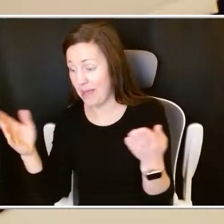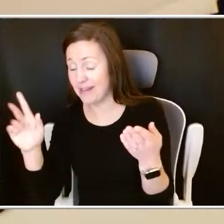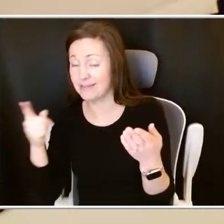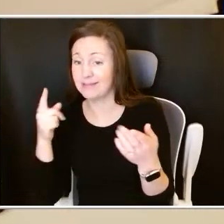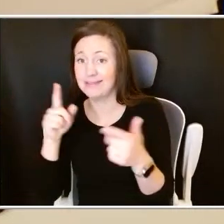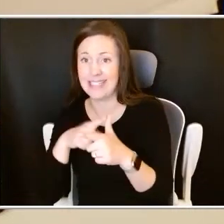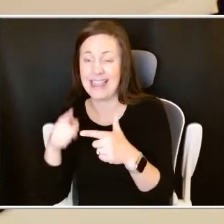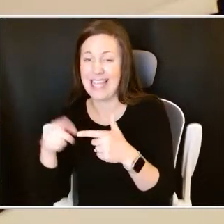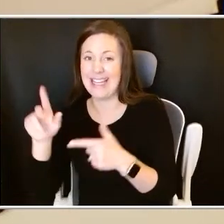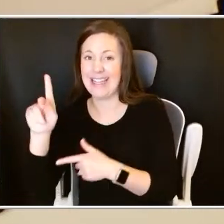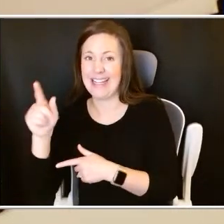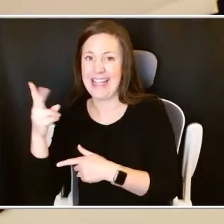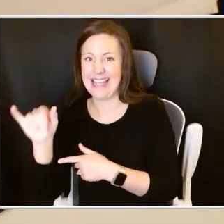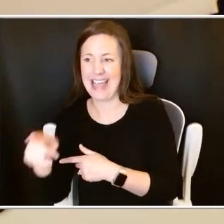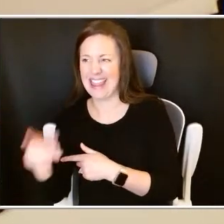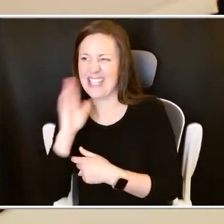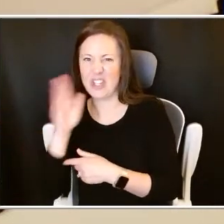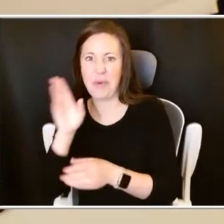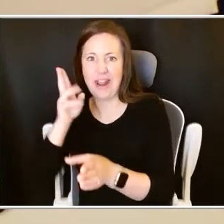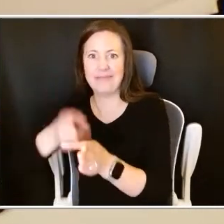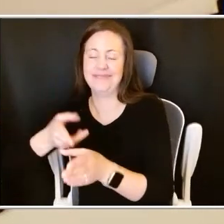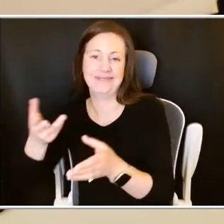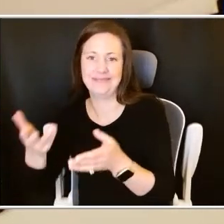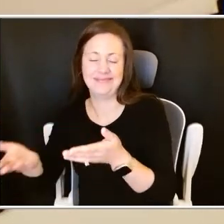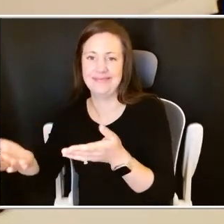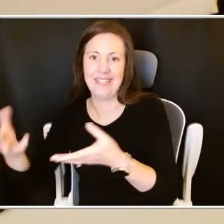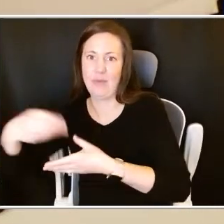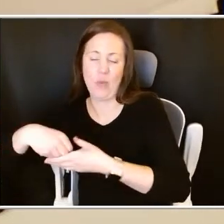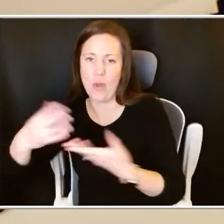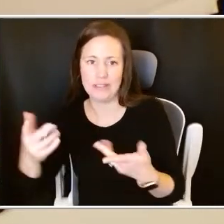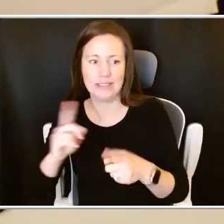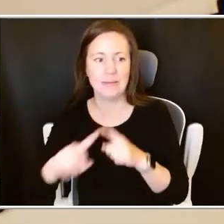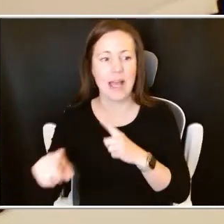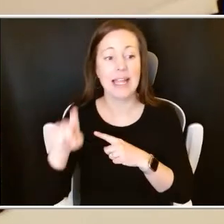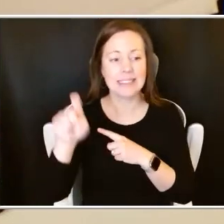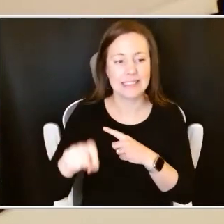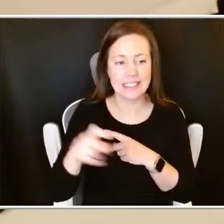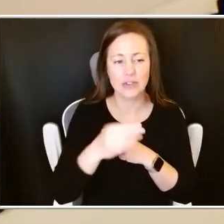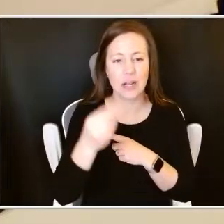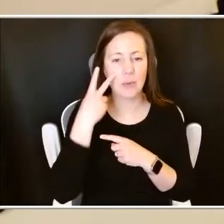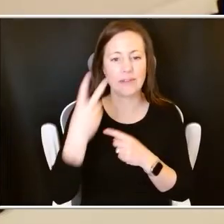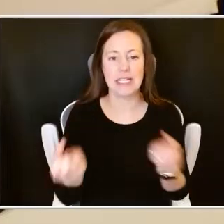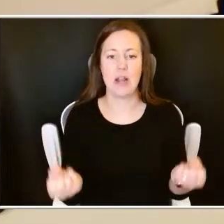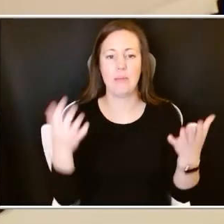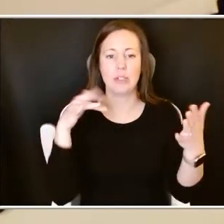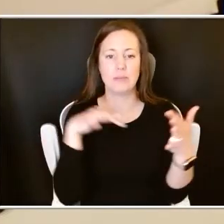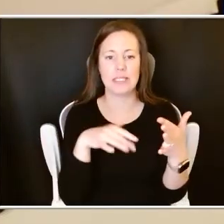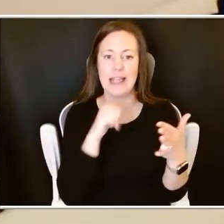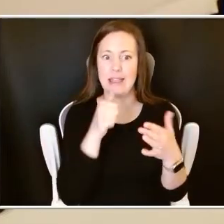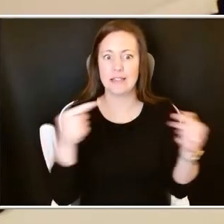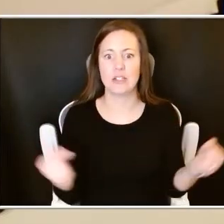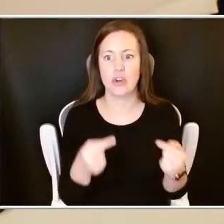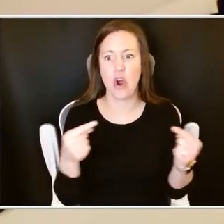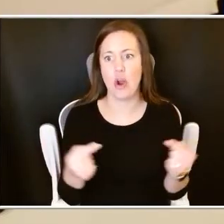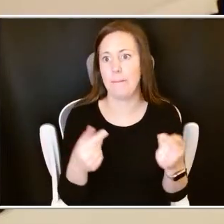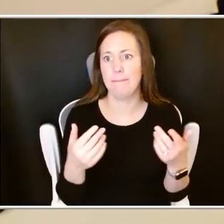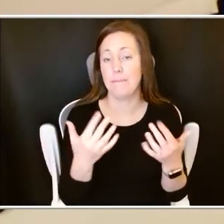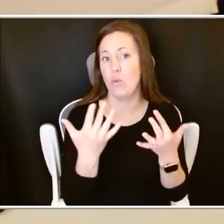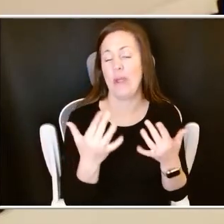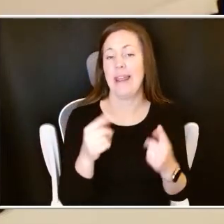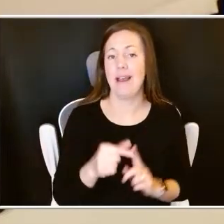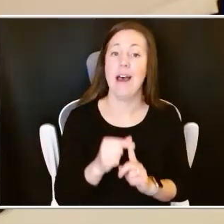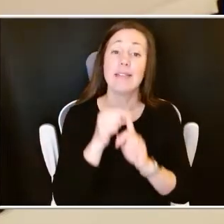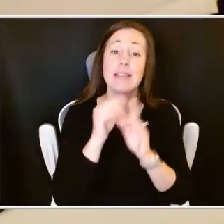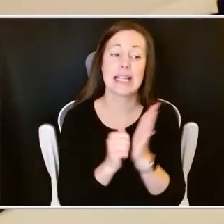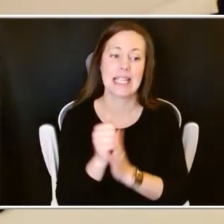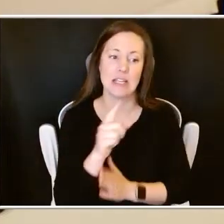think it's necessary, and we've seen with multiple studies that it doesn't harm in waiting unless the